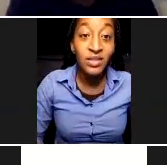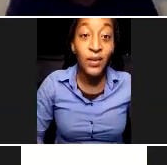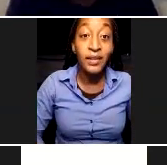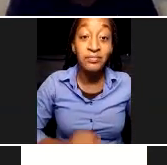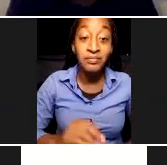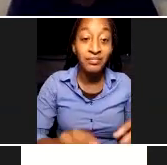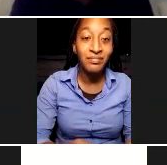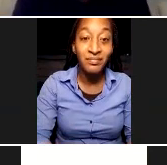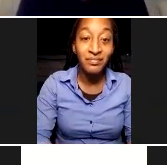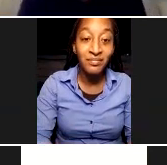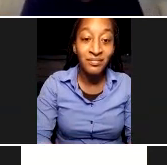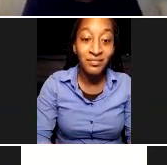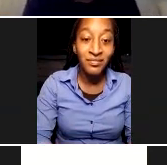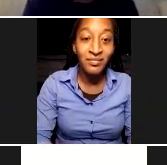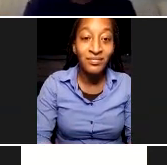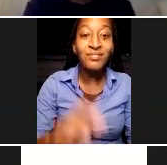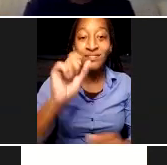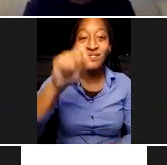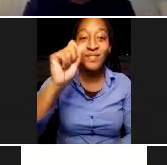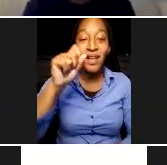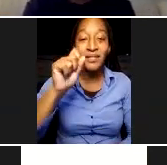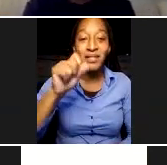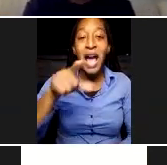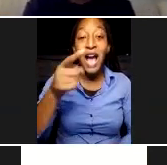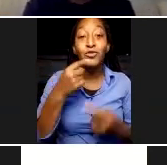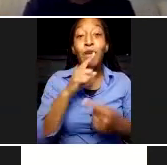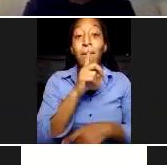This sounds fun. Yeah. Yeah. I try to make this